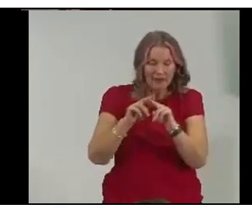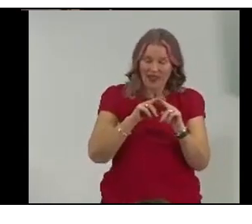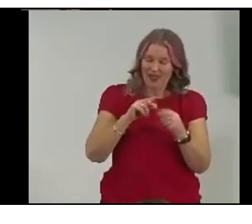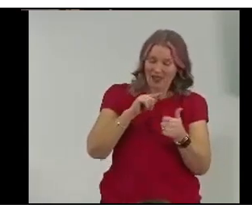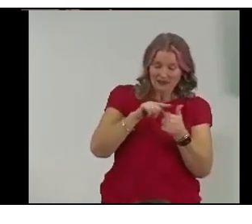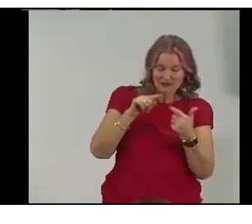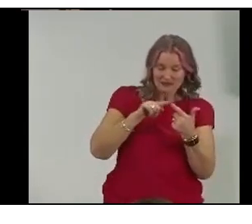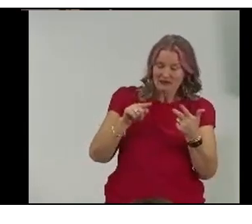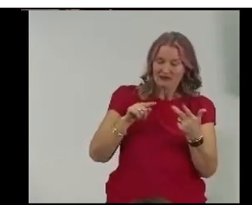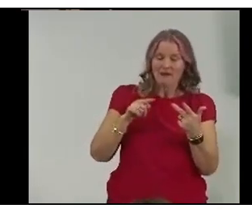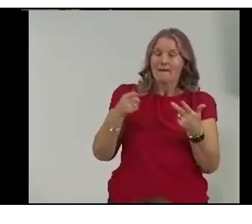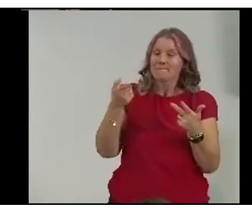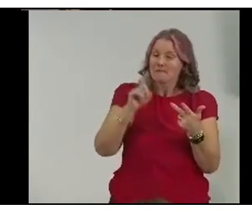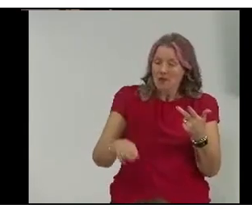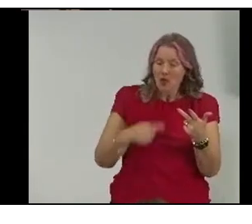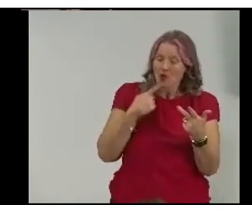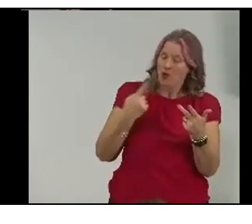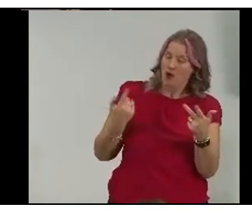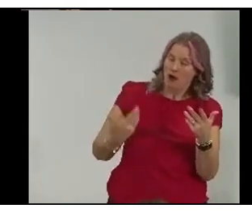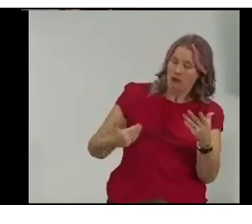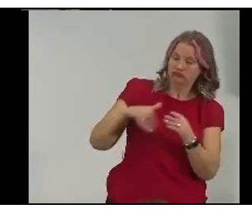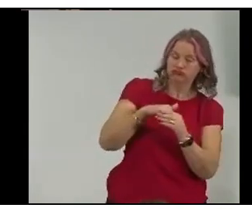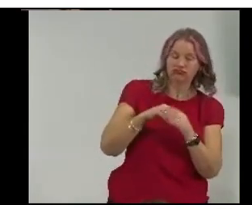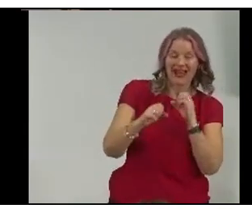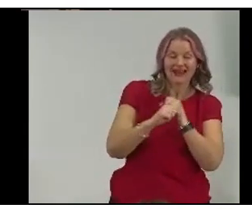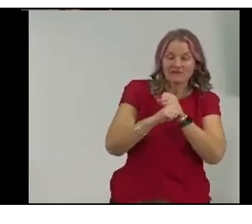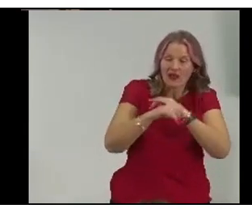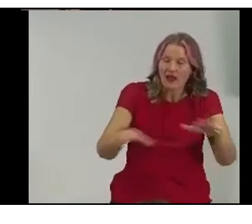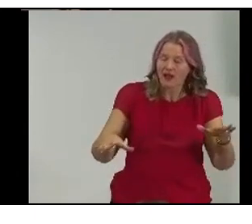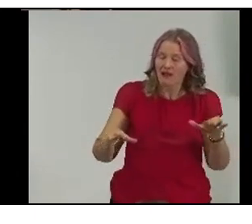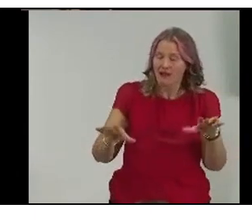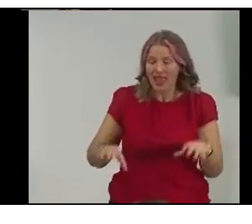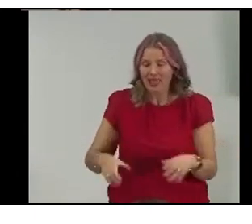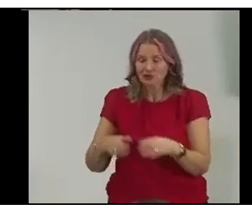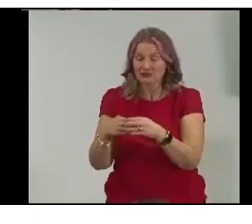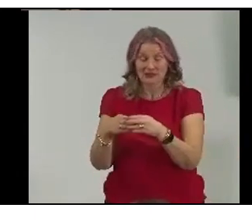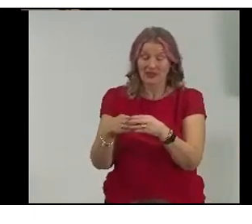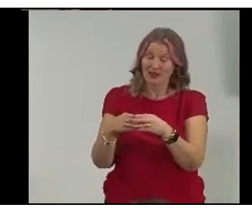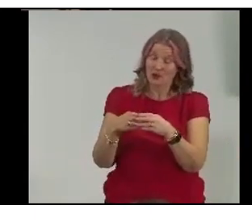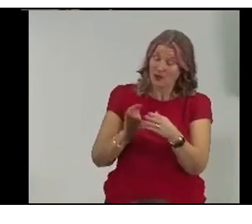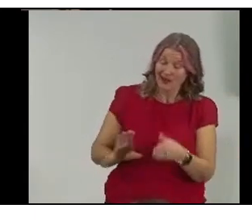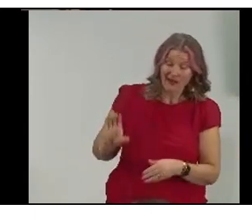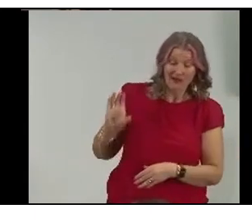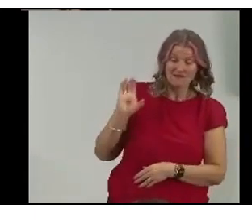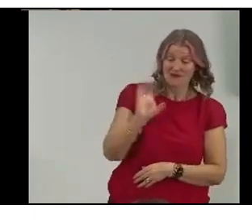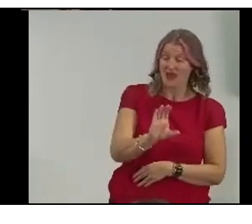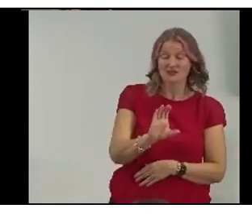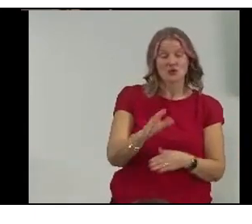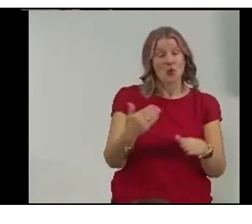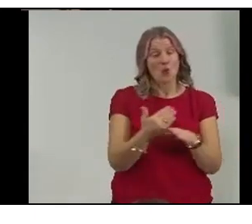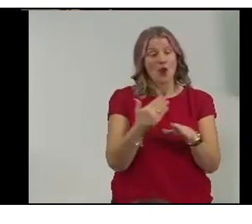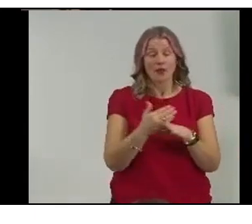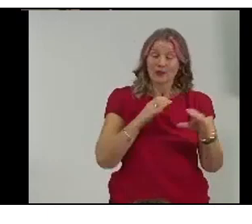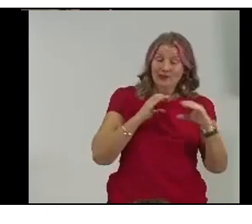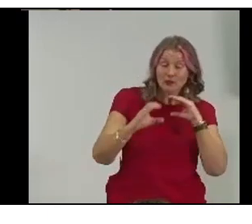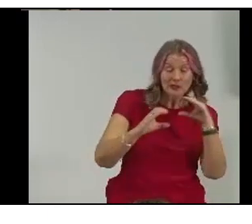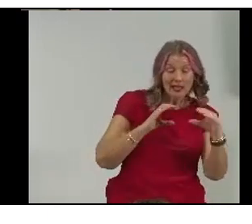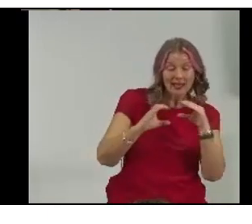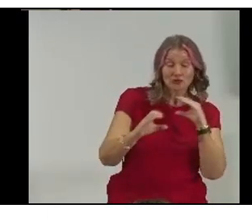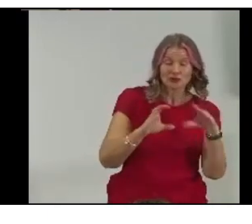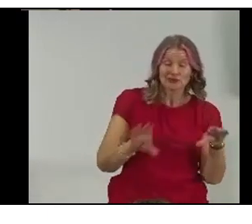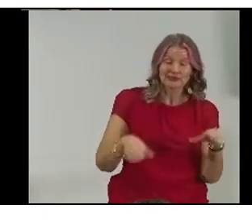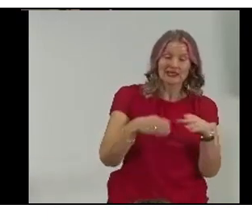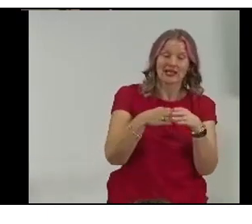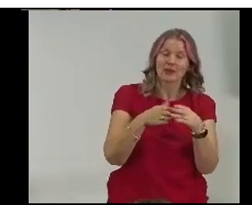part of the advert. We had the agency. So we did invest, and up to now we always, when we're working with the communication marketing teams,